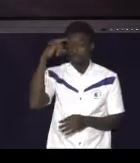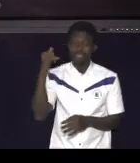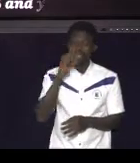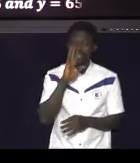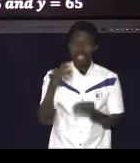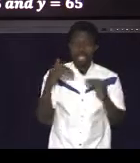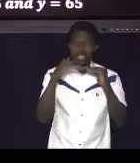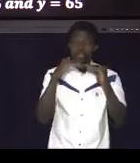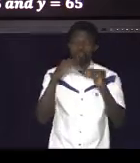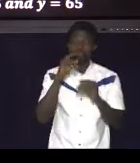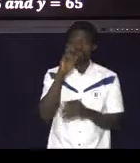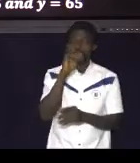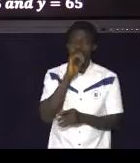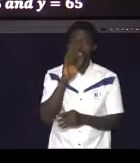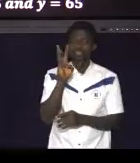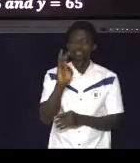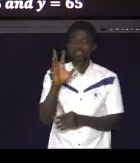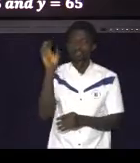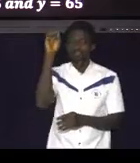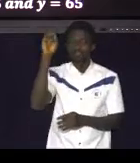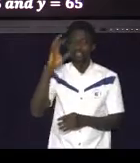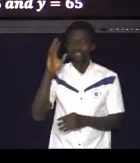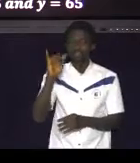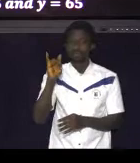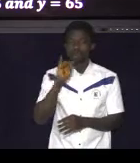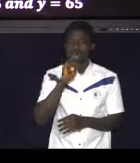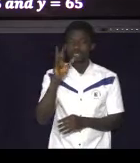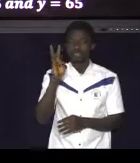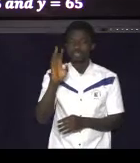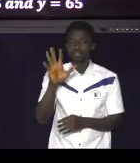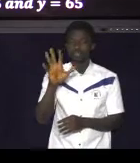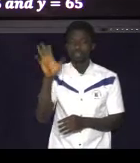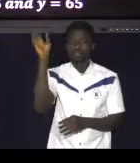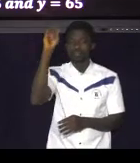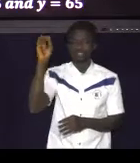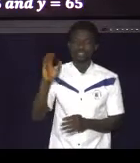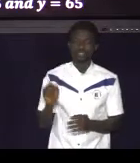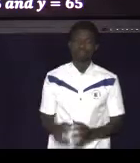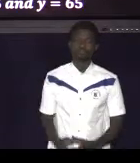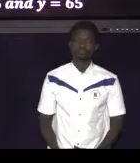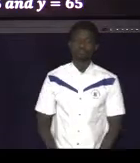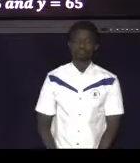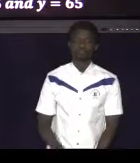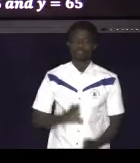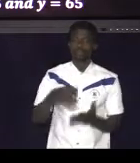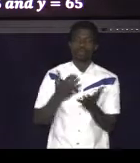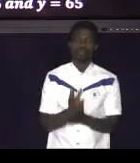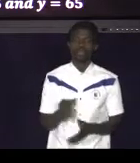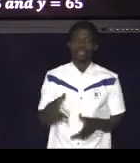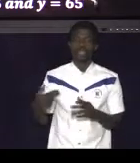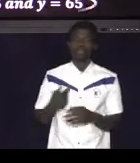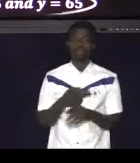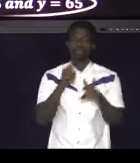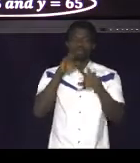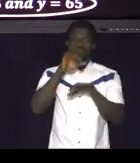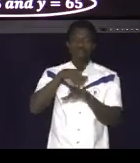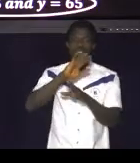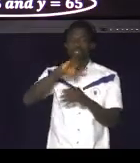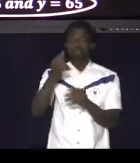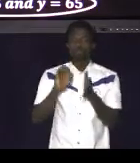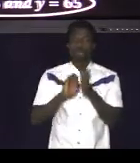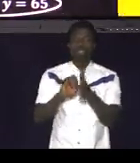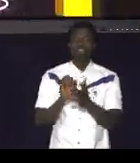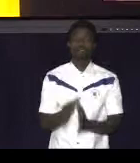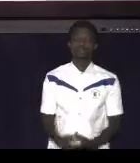are equal. X is 65 degrees, Y is 65 degrees. All right, so let's take a look at another